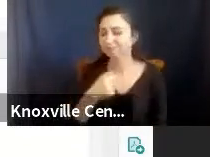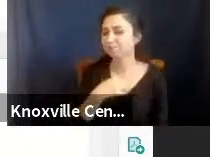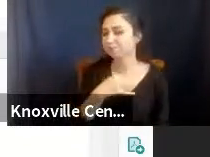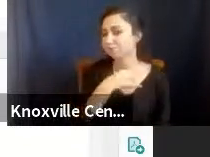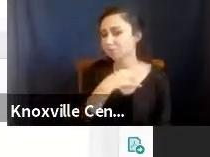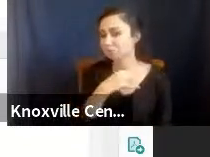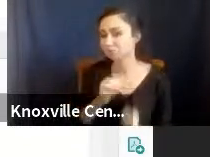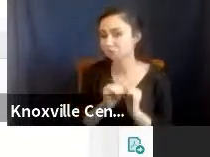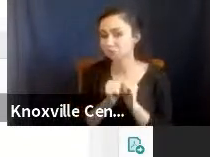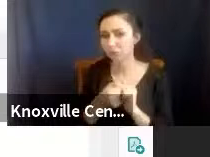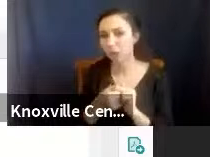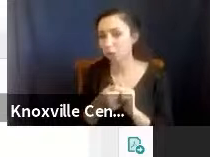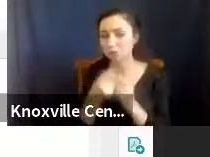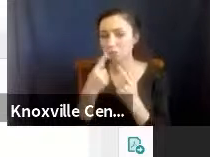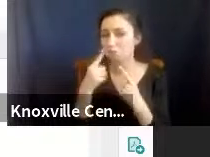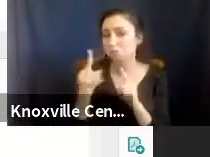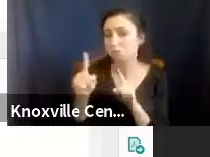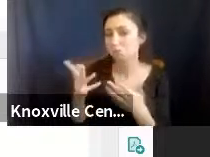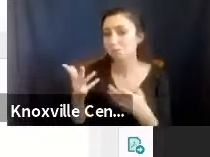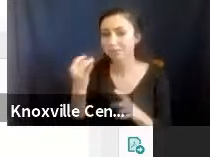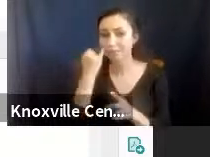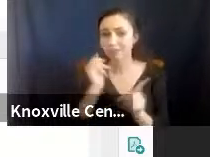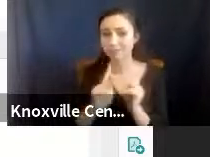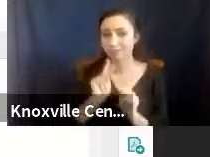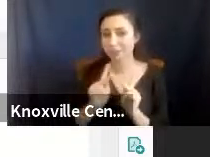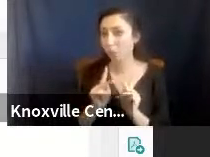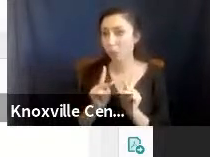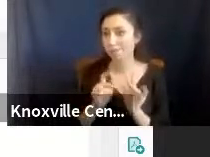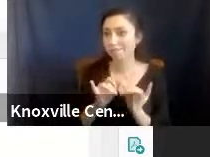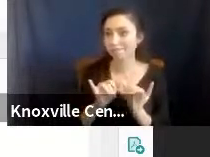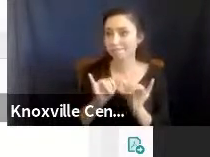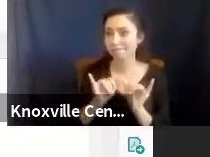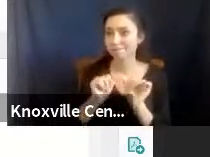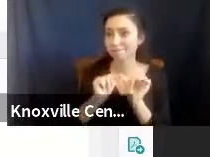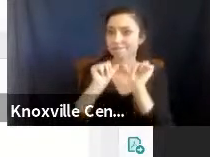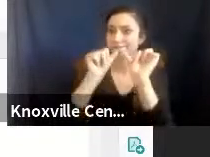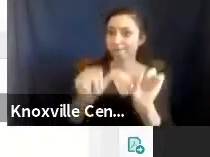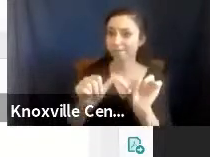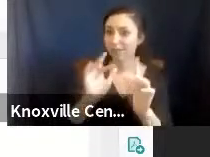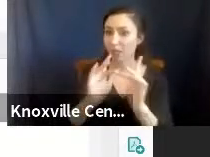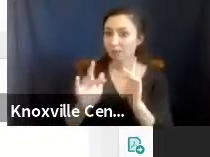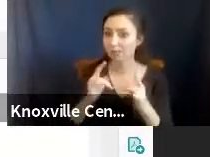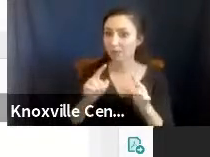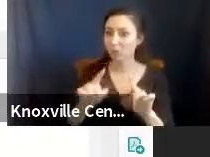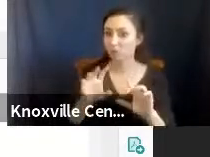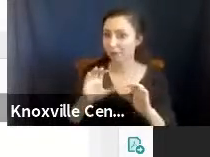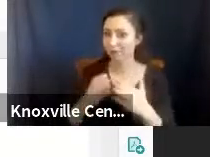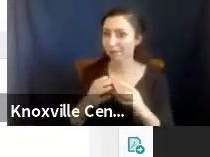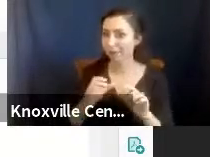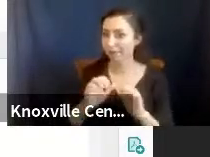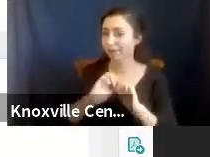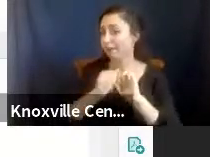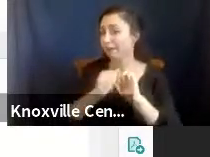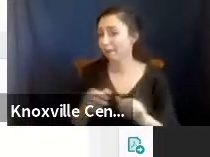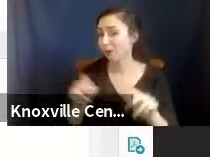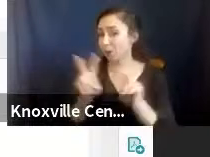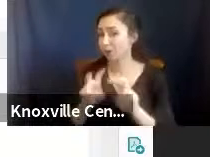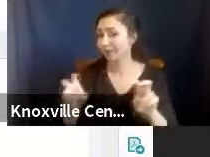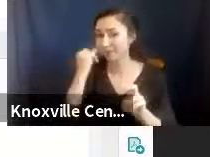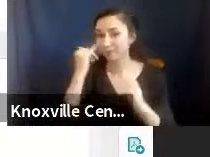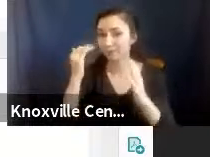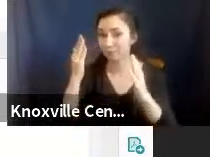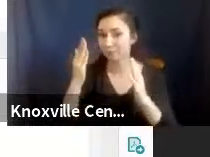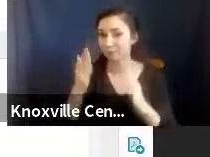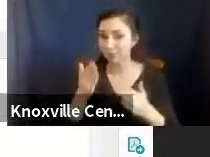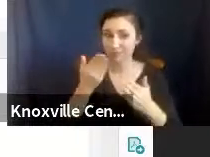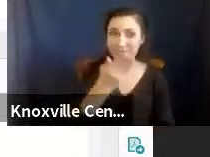and whether people are staying online the whole time, and how you kind of assess whether somebody is present